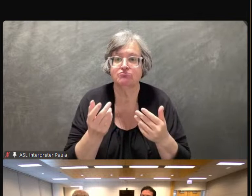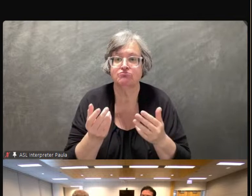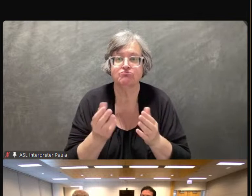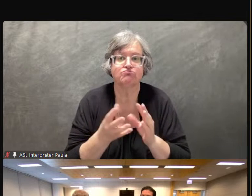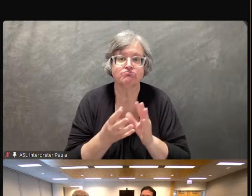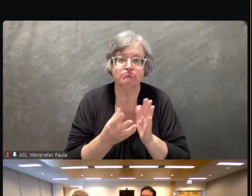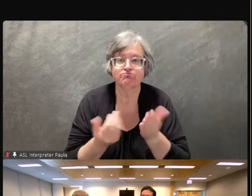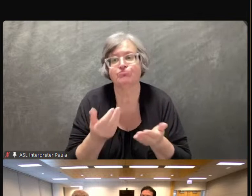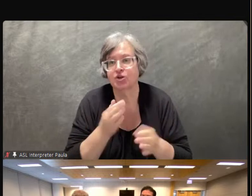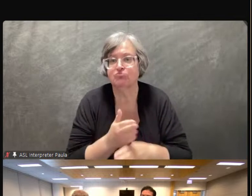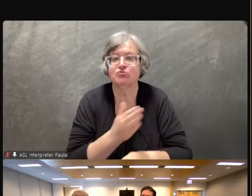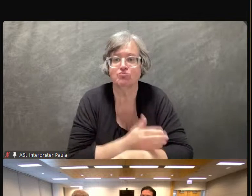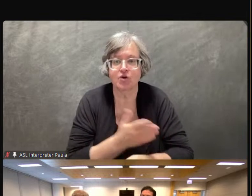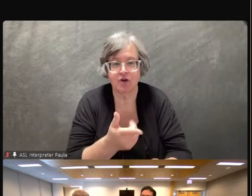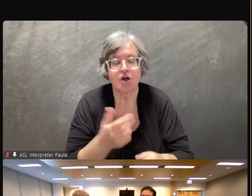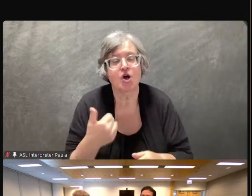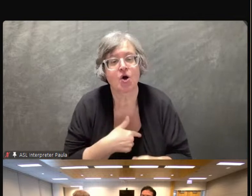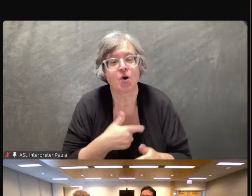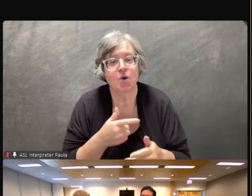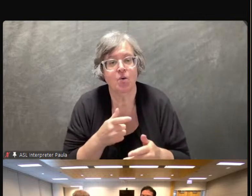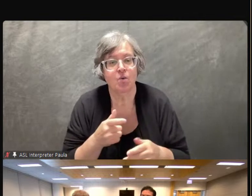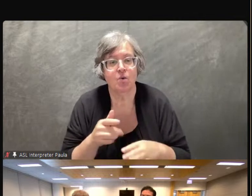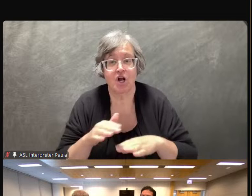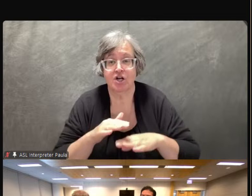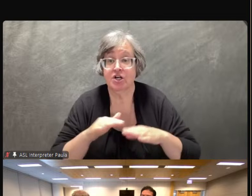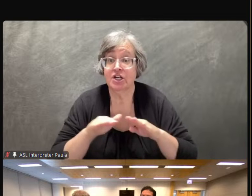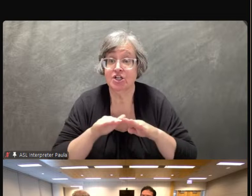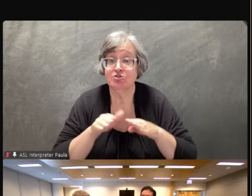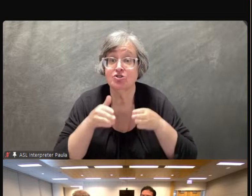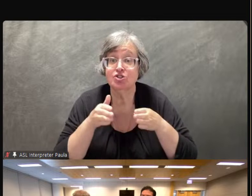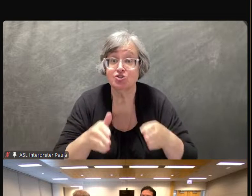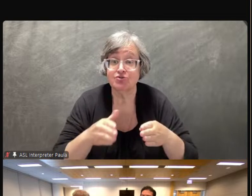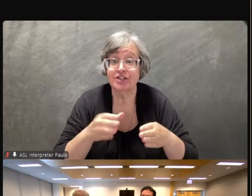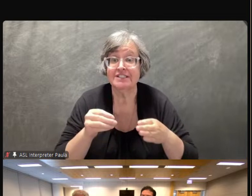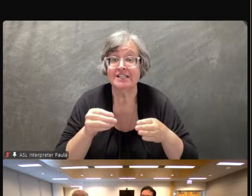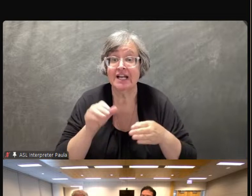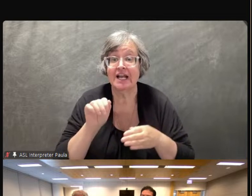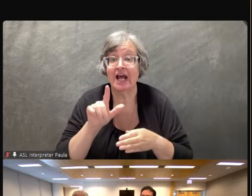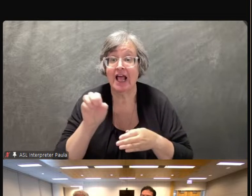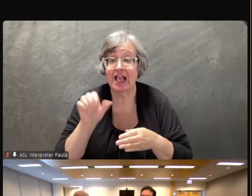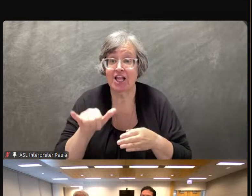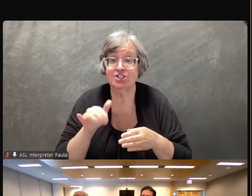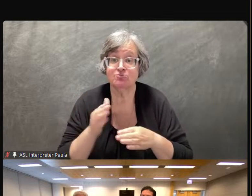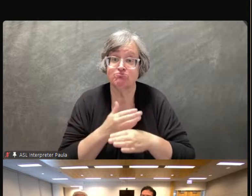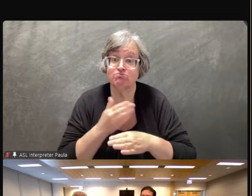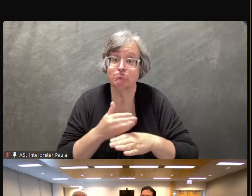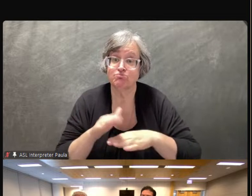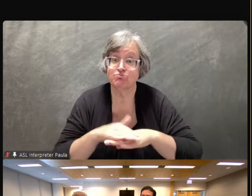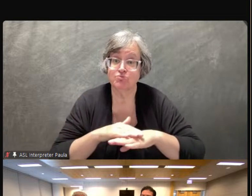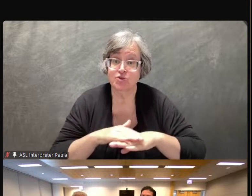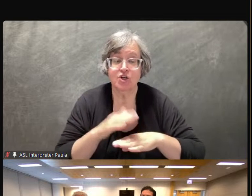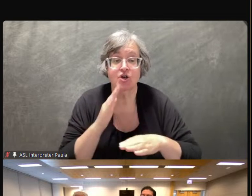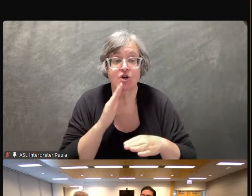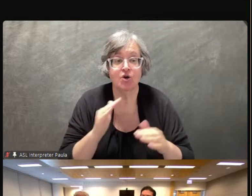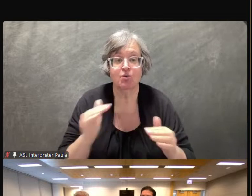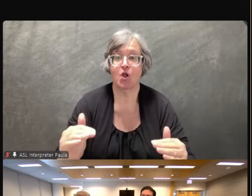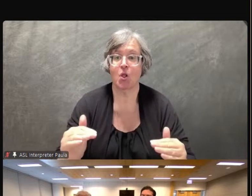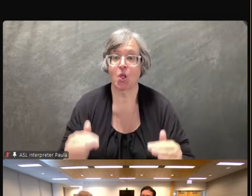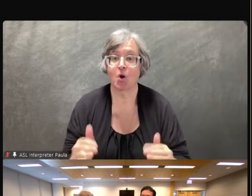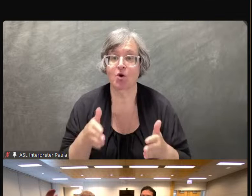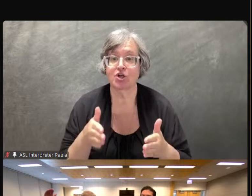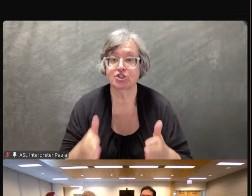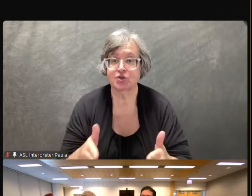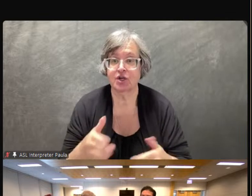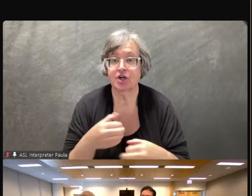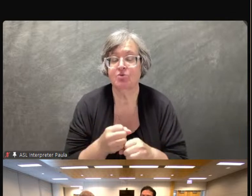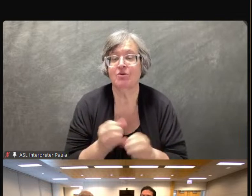project on the backside of it is we actually resurface the streets and alleys in the footprint. Part of the goal is that we actually lower the streets under our structure. So not only do we make